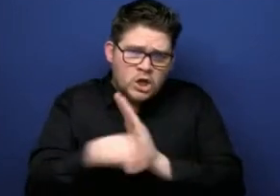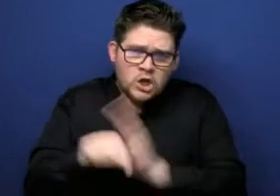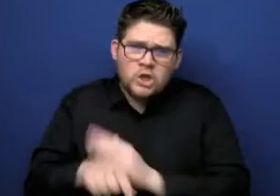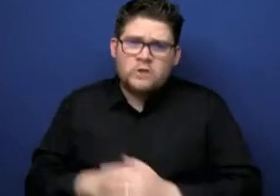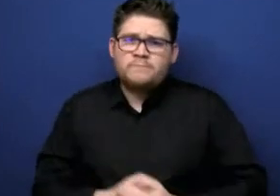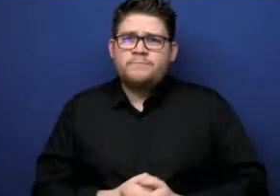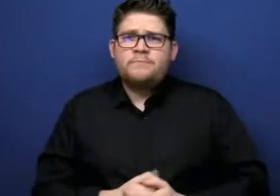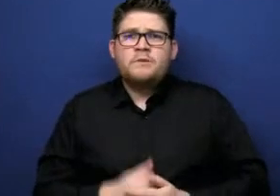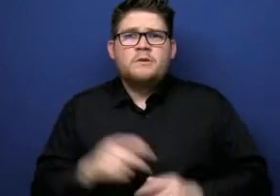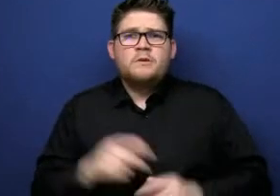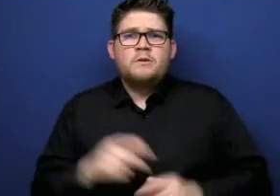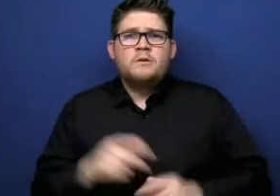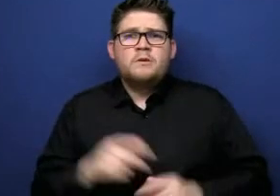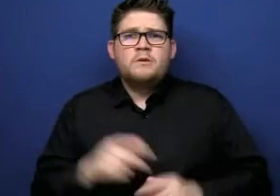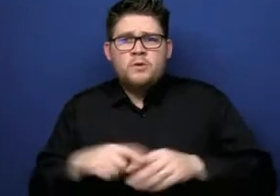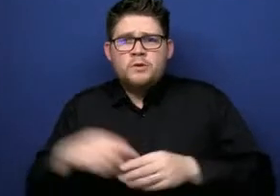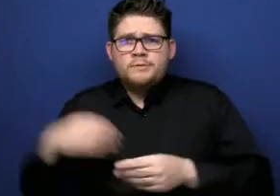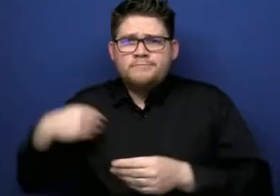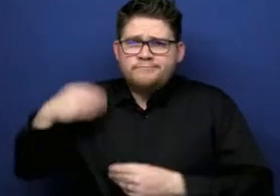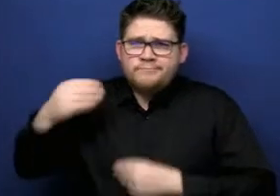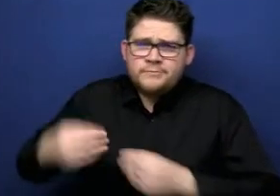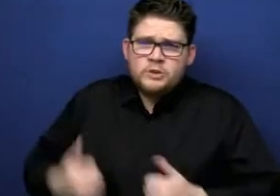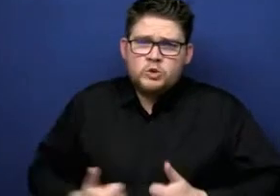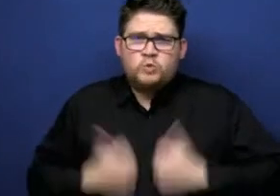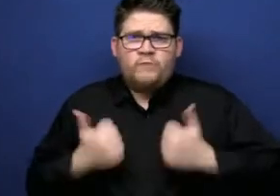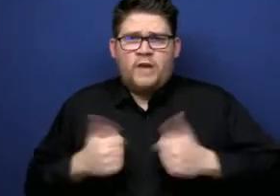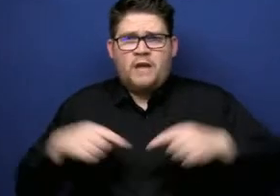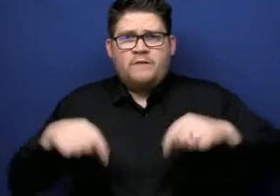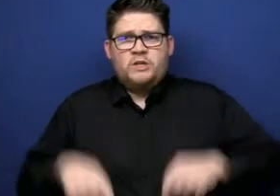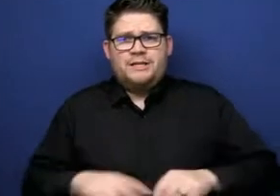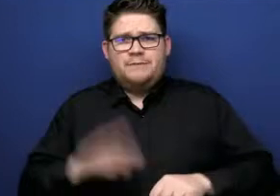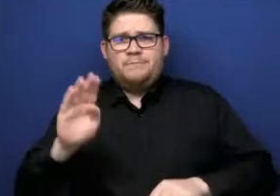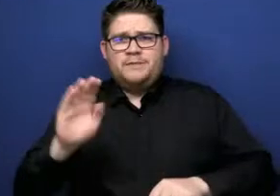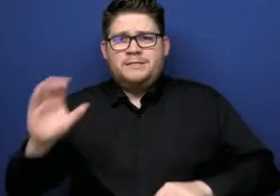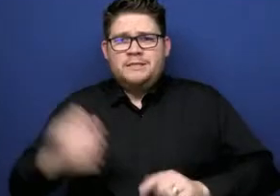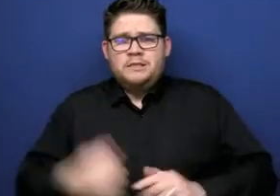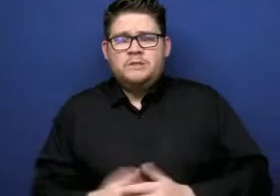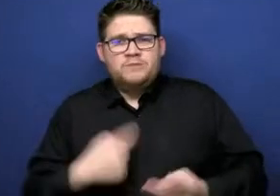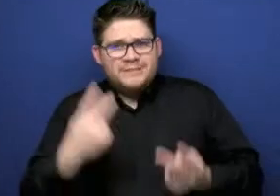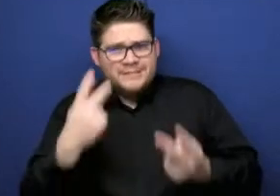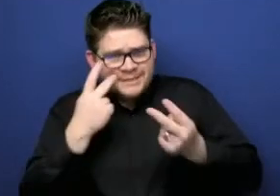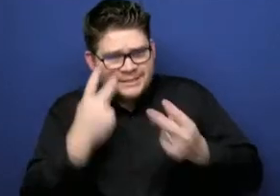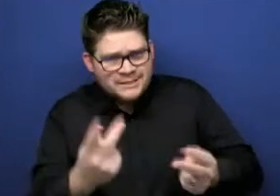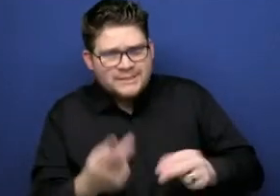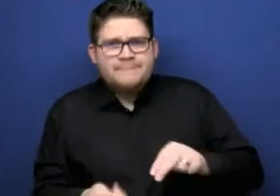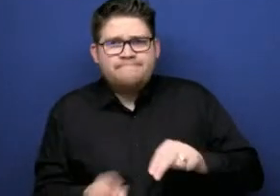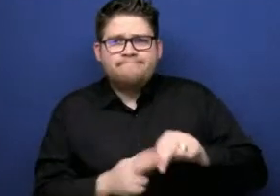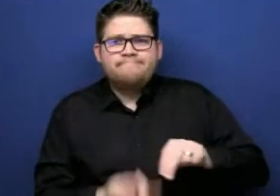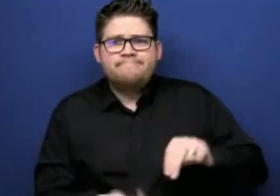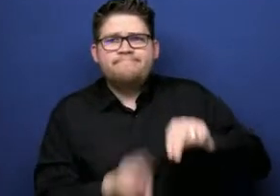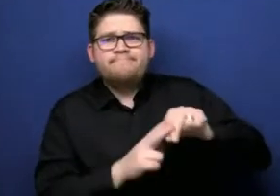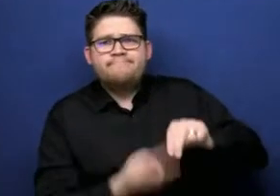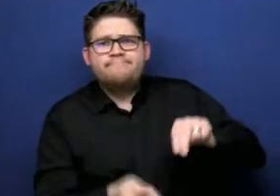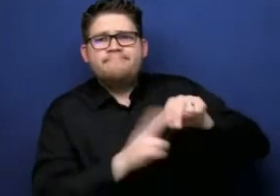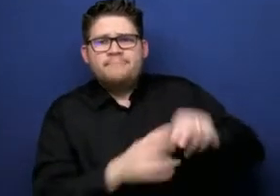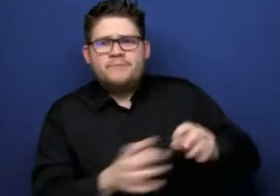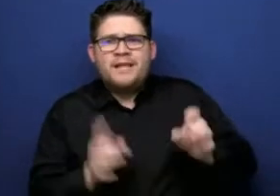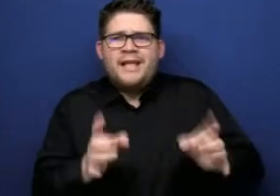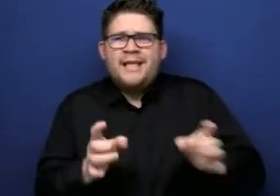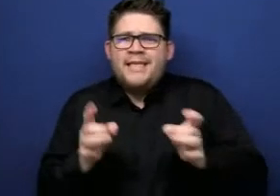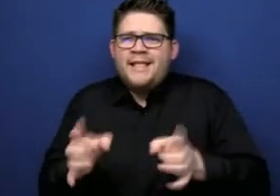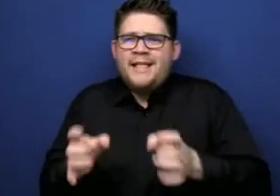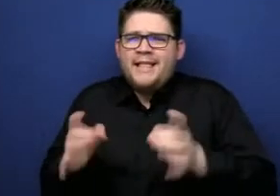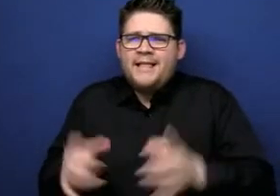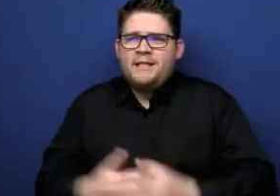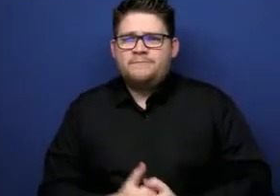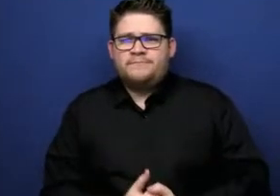increasing anti-Semitism of historic proportions, I want to urge our provincial government to join other jurisdictions in embracing the action